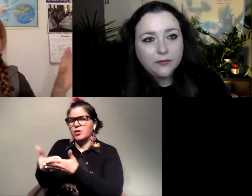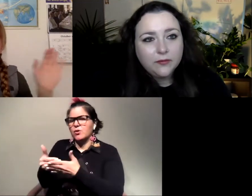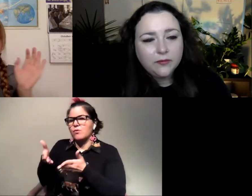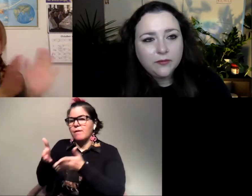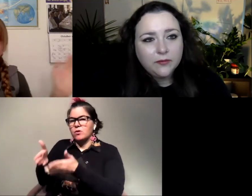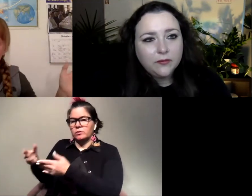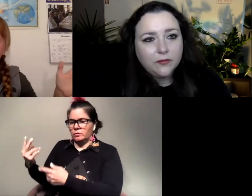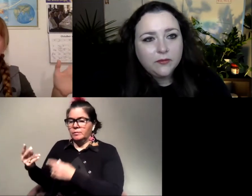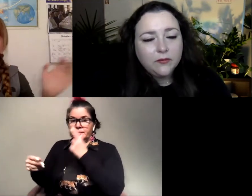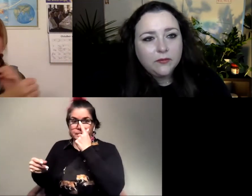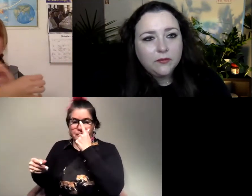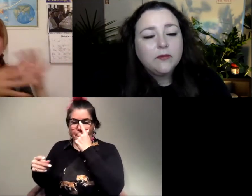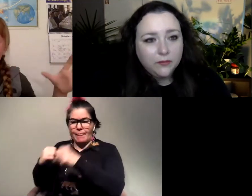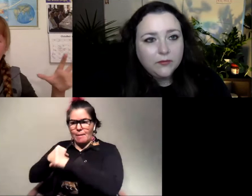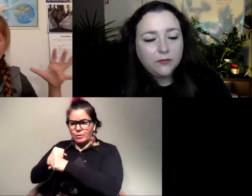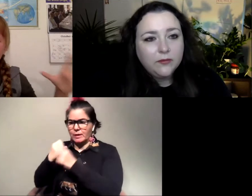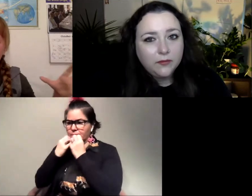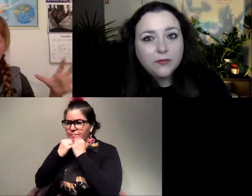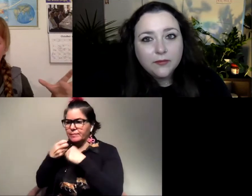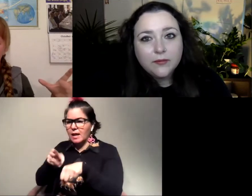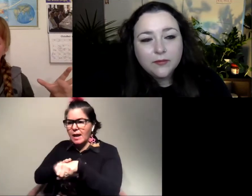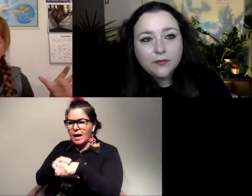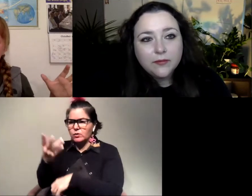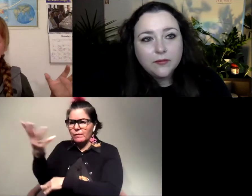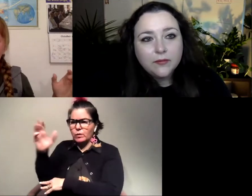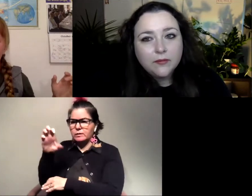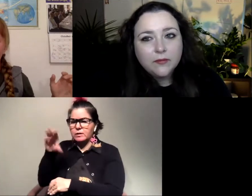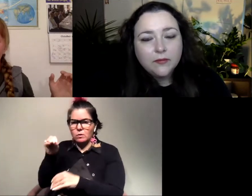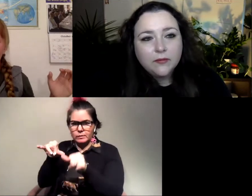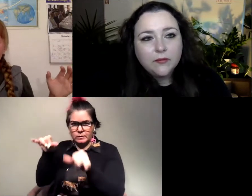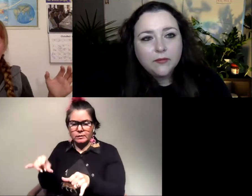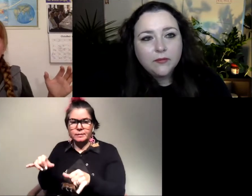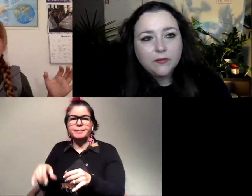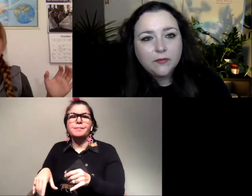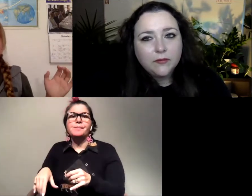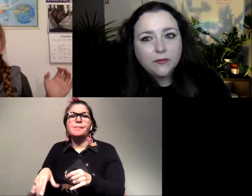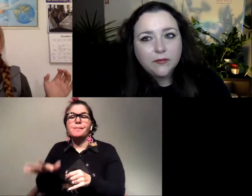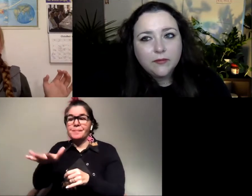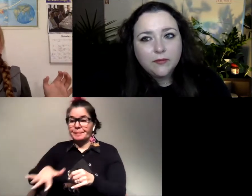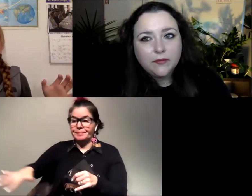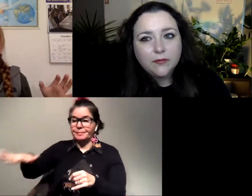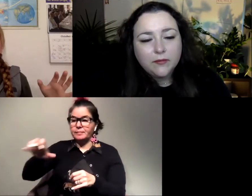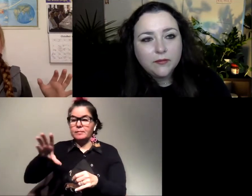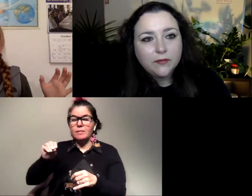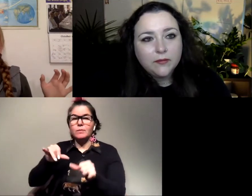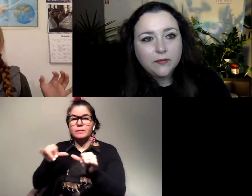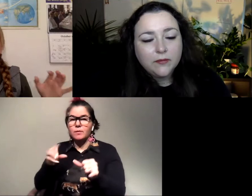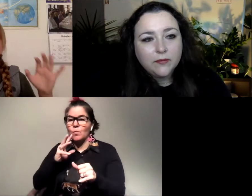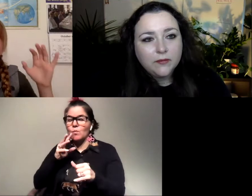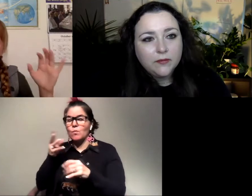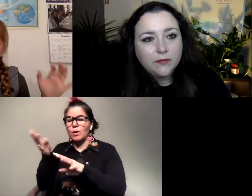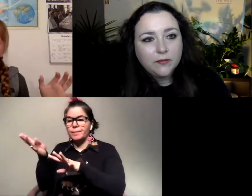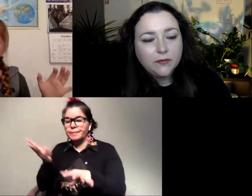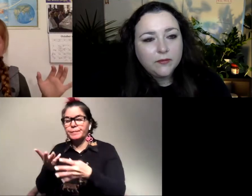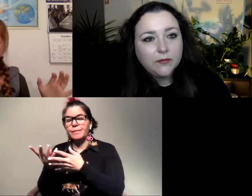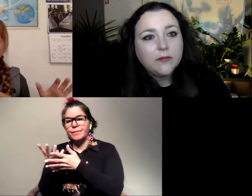just protected it. So it's like a natural forest ecosystem. And in that ecosystem, water will come in and it gets